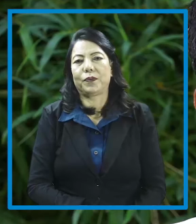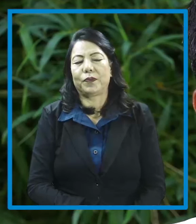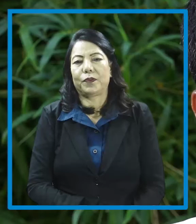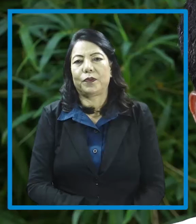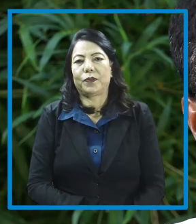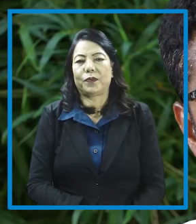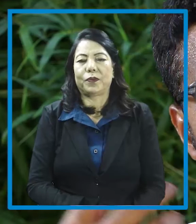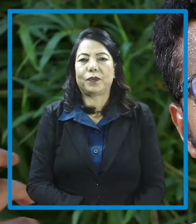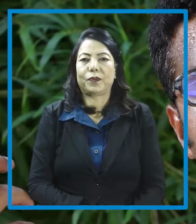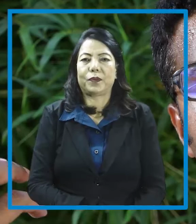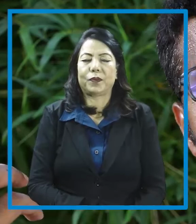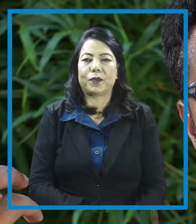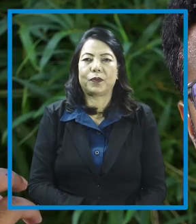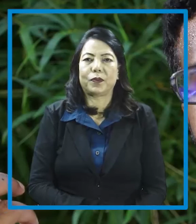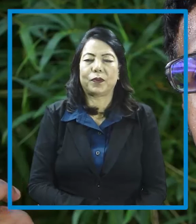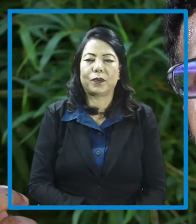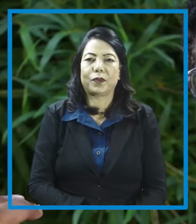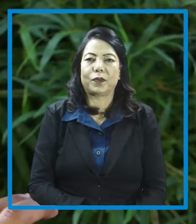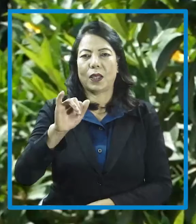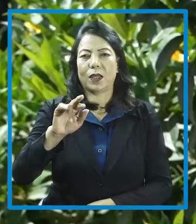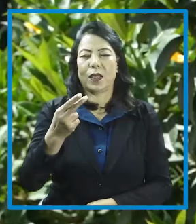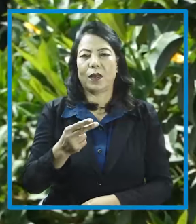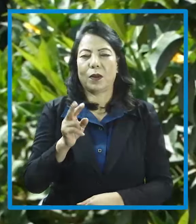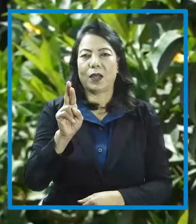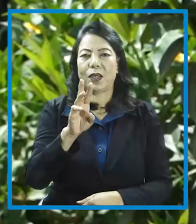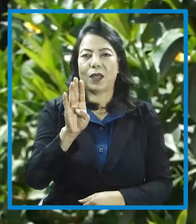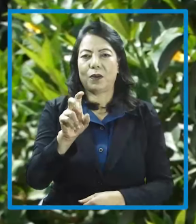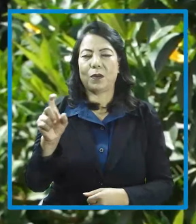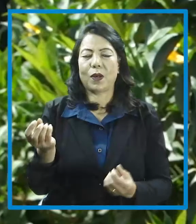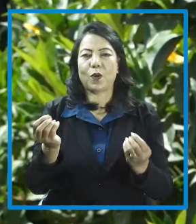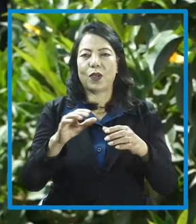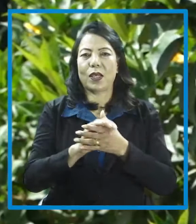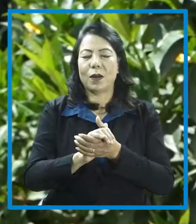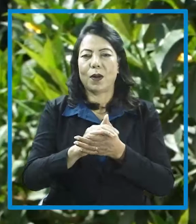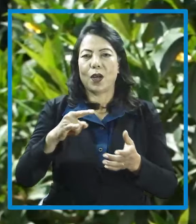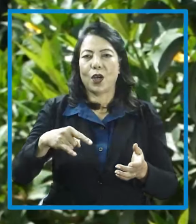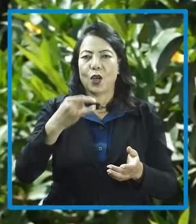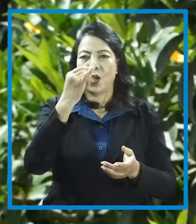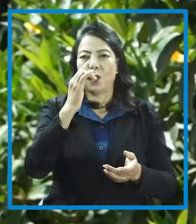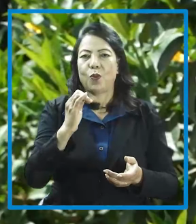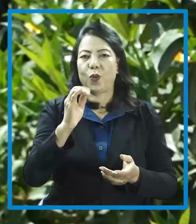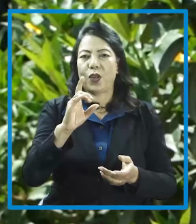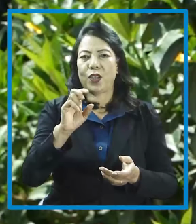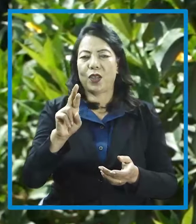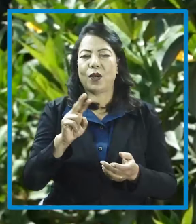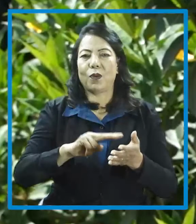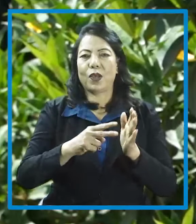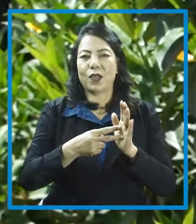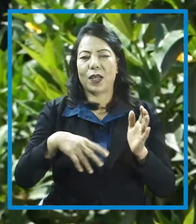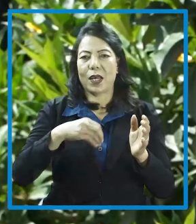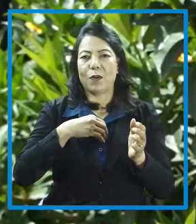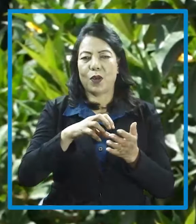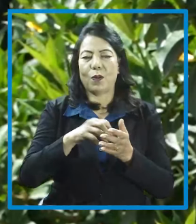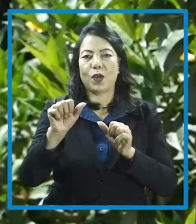because when we leave, this doesn't die. Ultra Nepal, Rims Nepal, ko saaj dharma yo foster two pariyojana. Ami